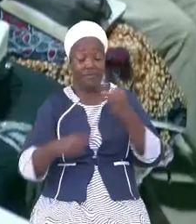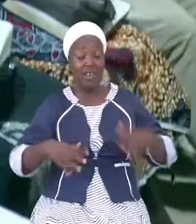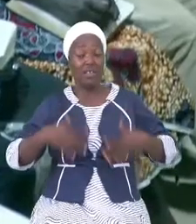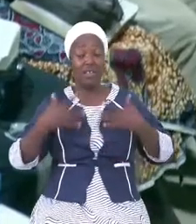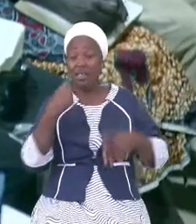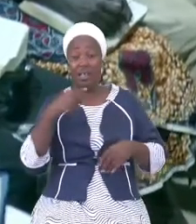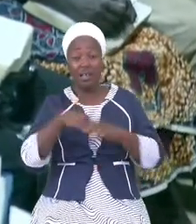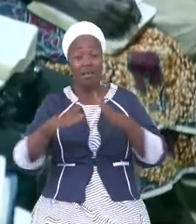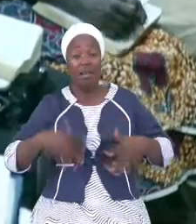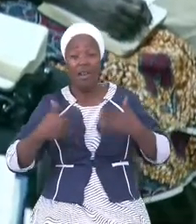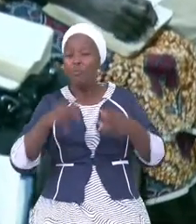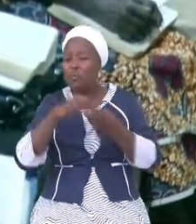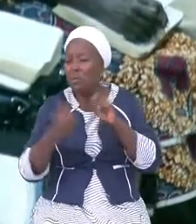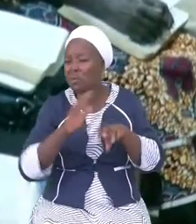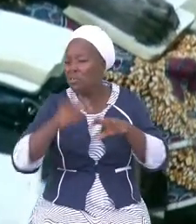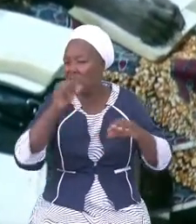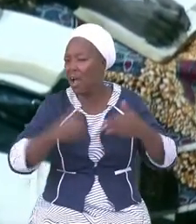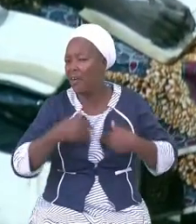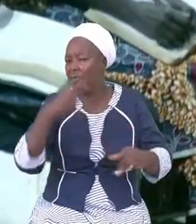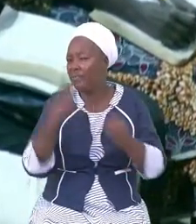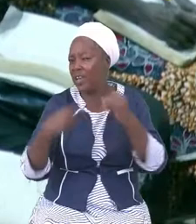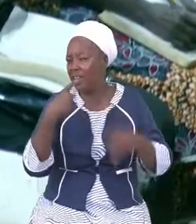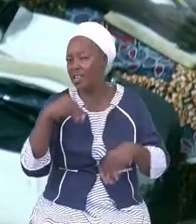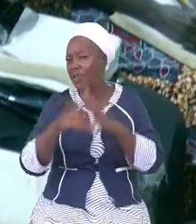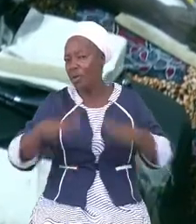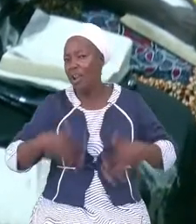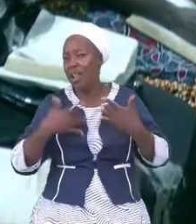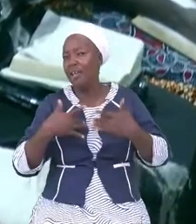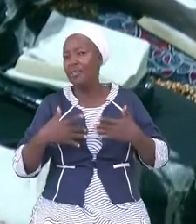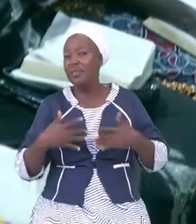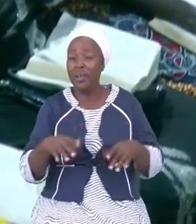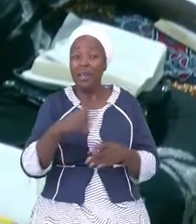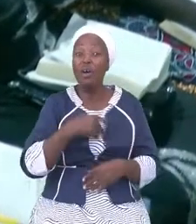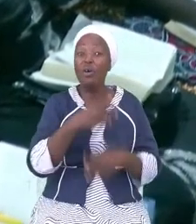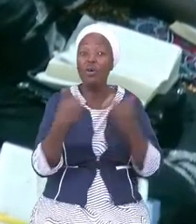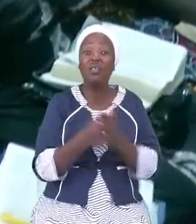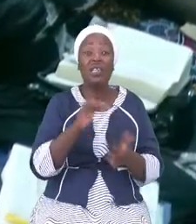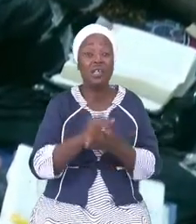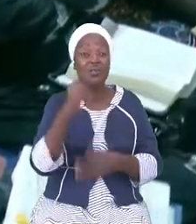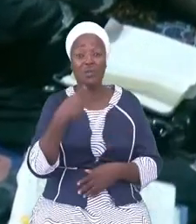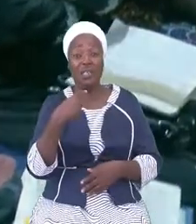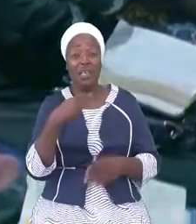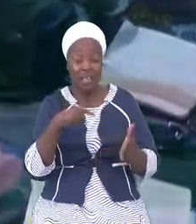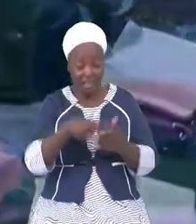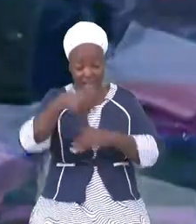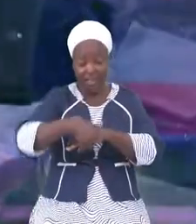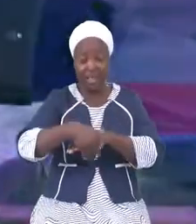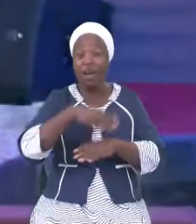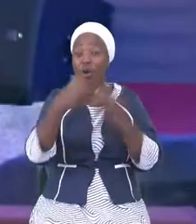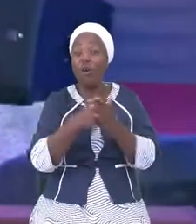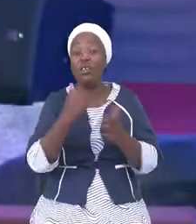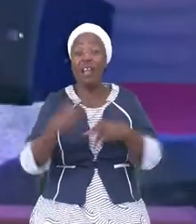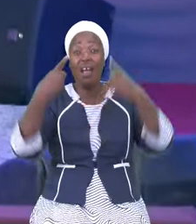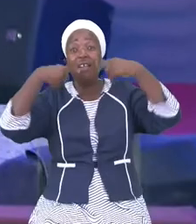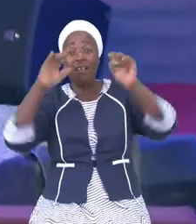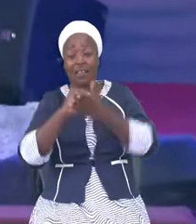life. Problem will not have the final say in your life. The decree that you make, the declaration